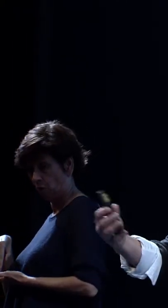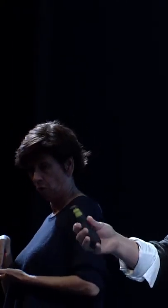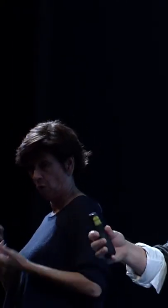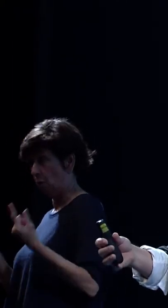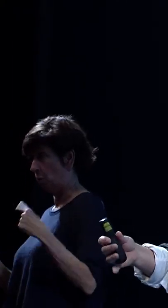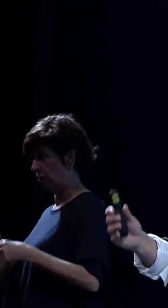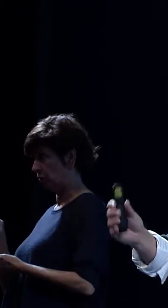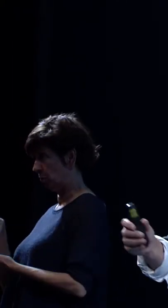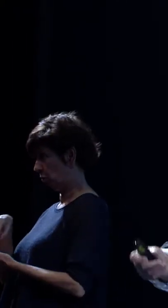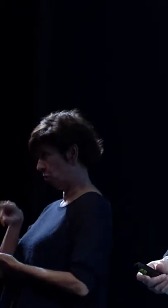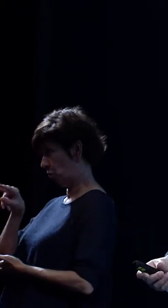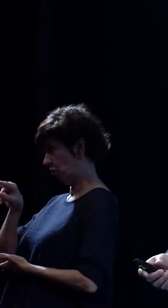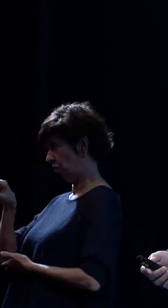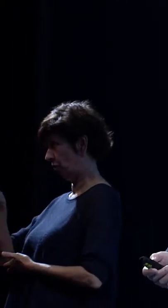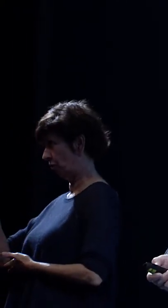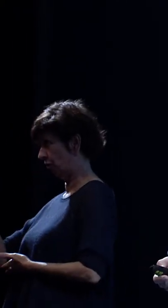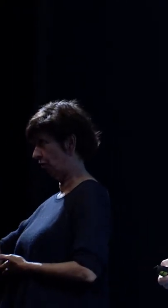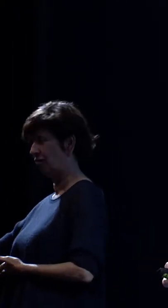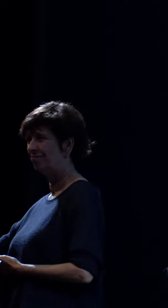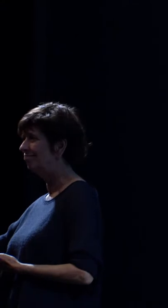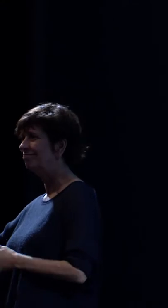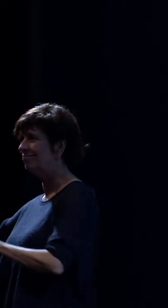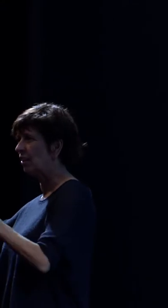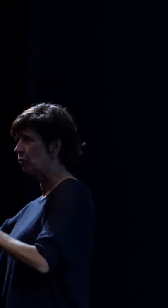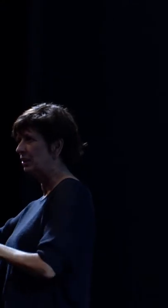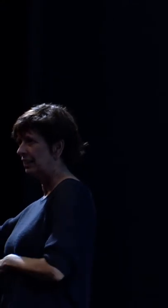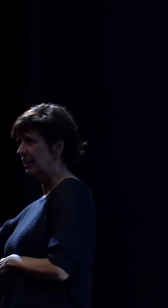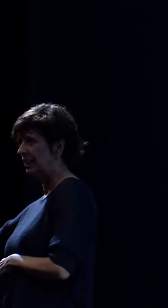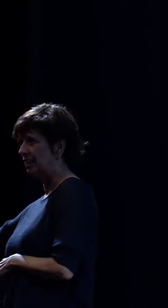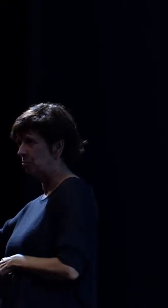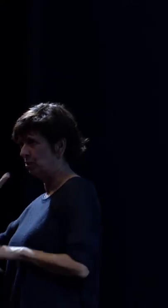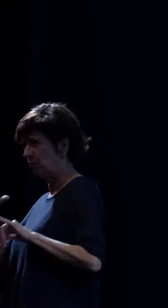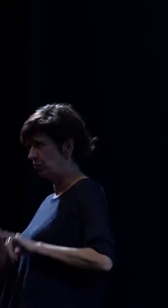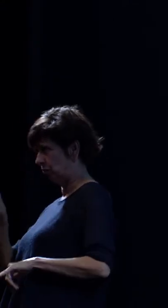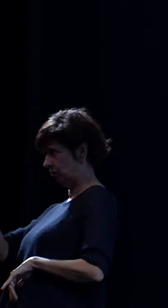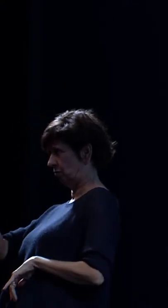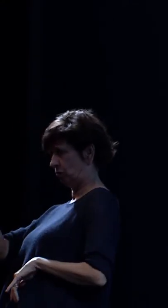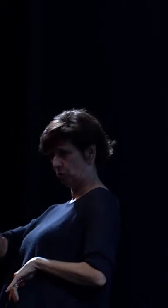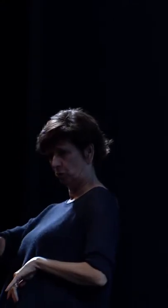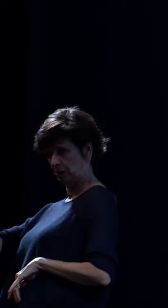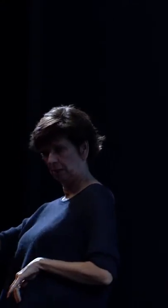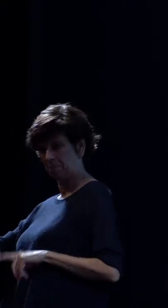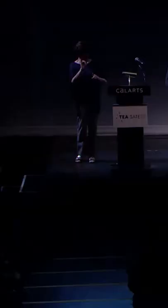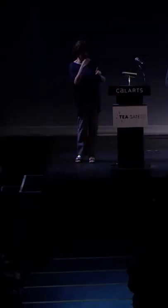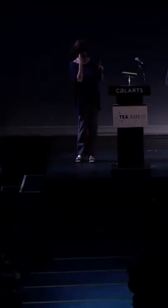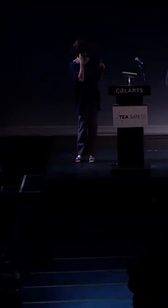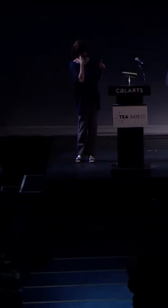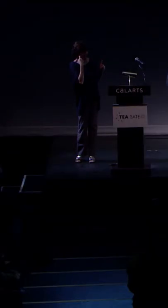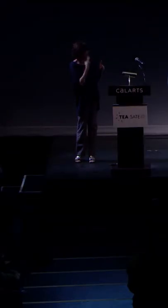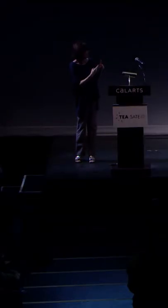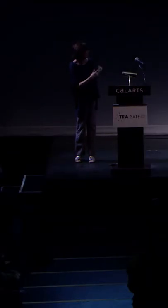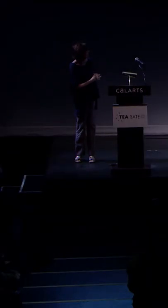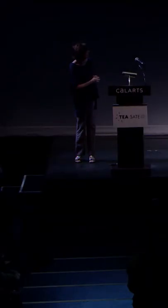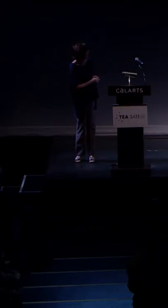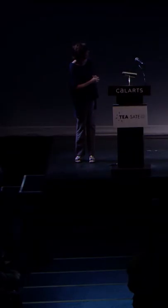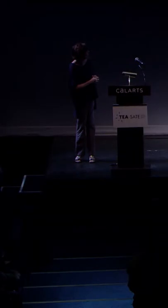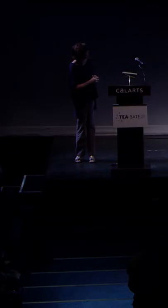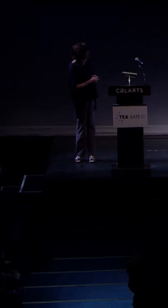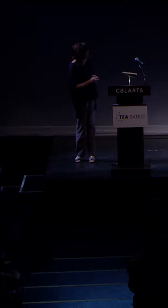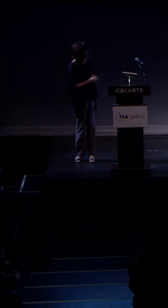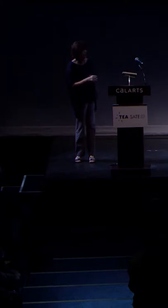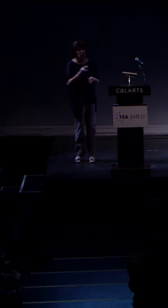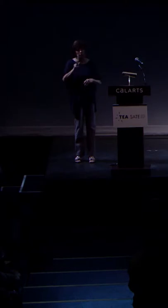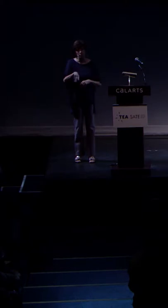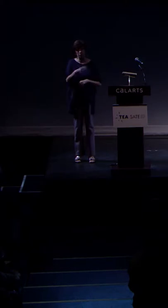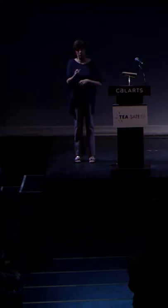because when you move, the illusion gets shattered. So it only works in 2D space. And this is the most recent version of this that I've seen, of this reverse